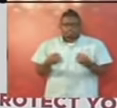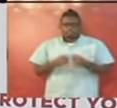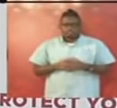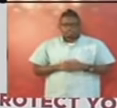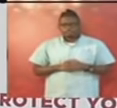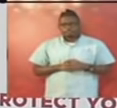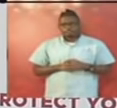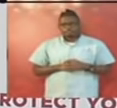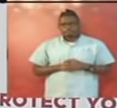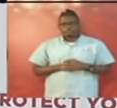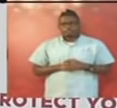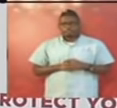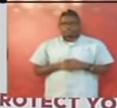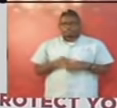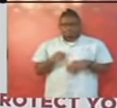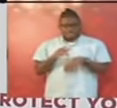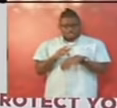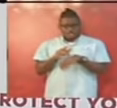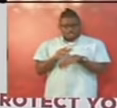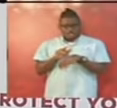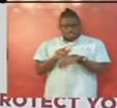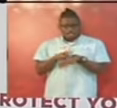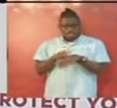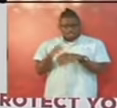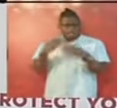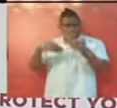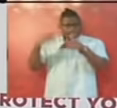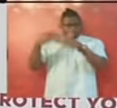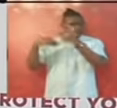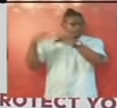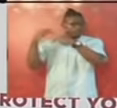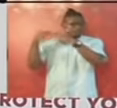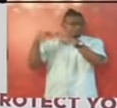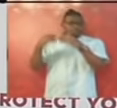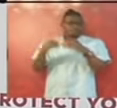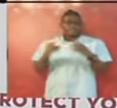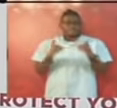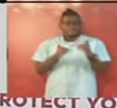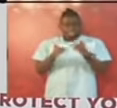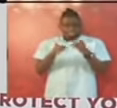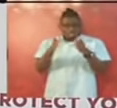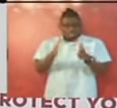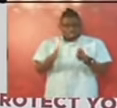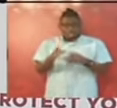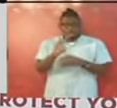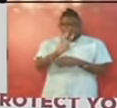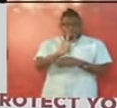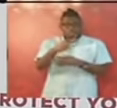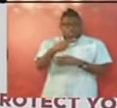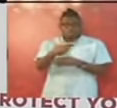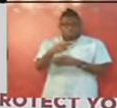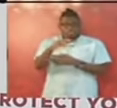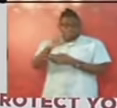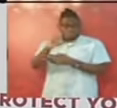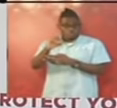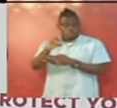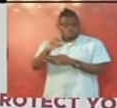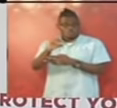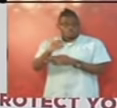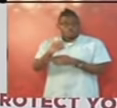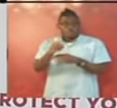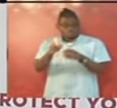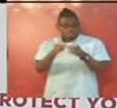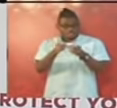Very early in the course of the COVID-19 pandemic, the Director General of the World Health Organization described the effects